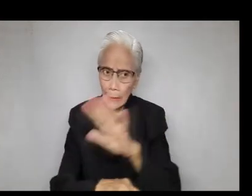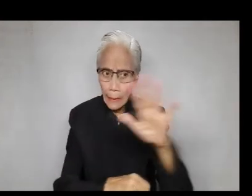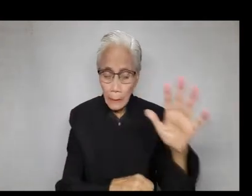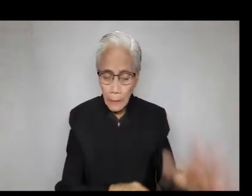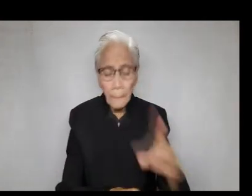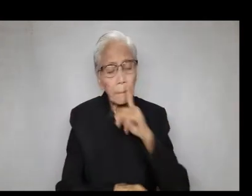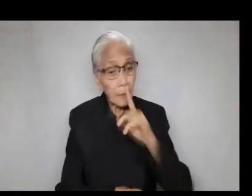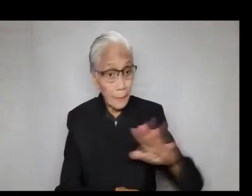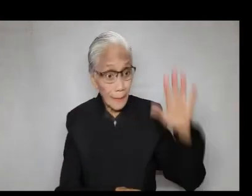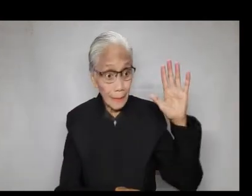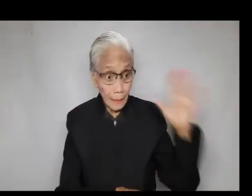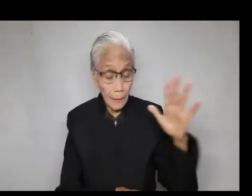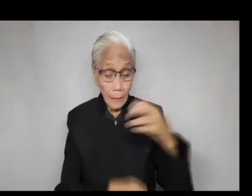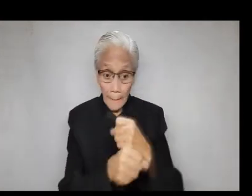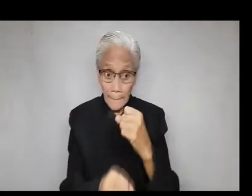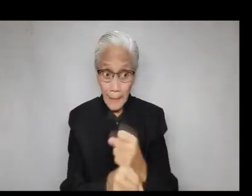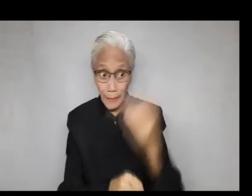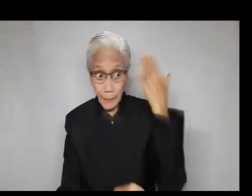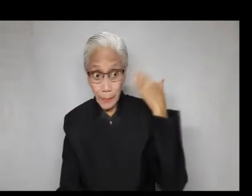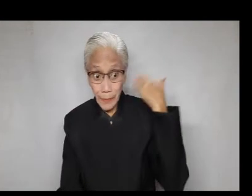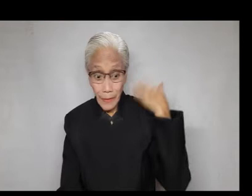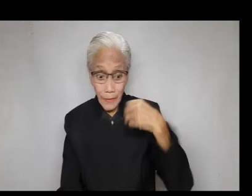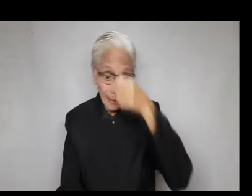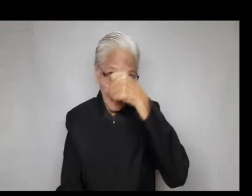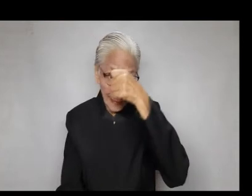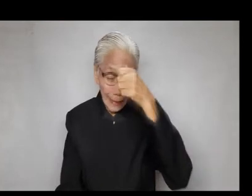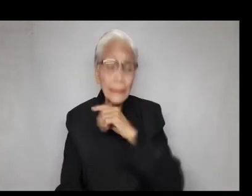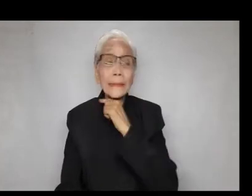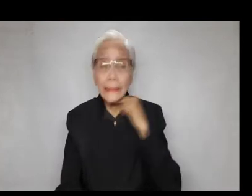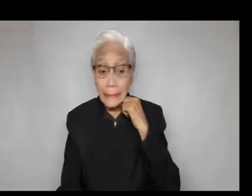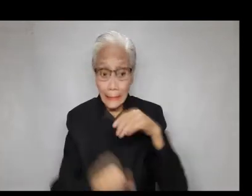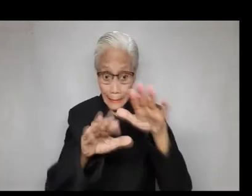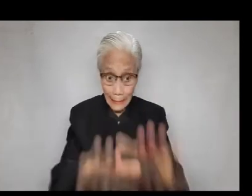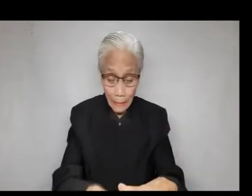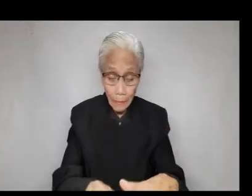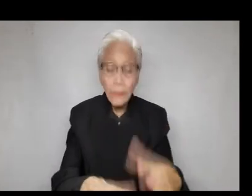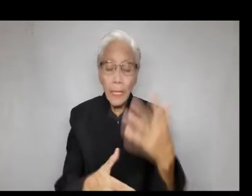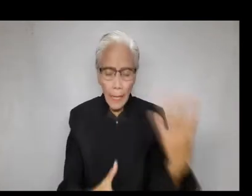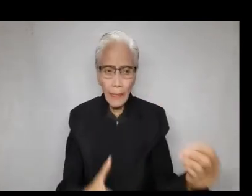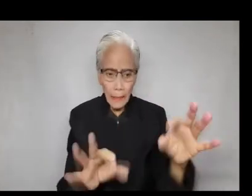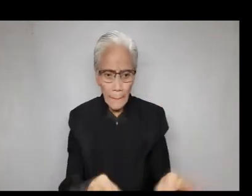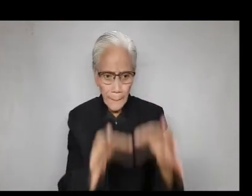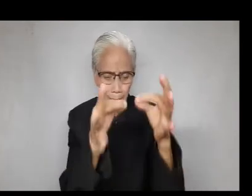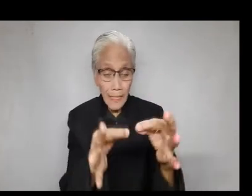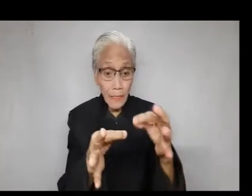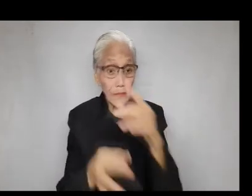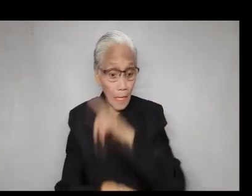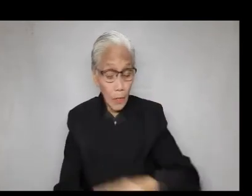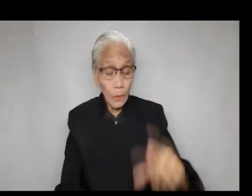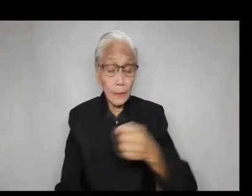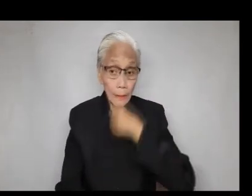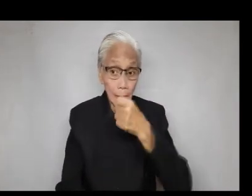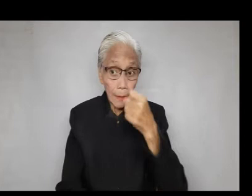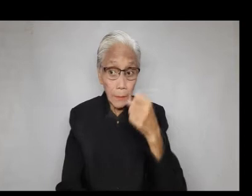the promises made at their ordination. This used to be celebrated at the Mass of the Lord's Supper until Pope